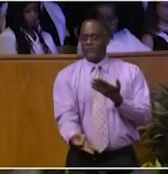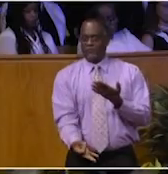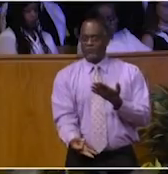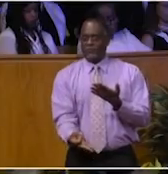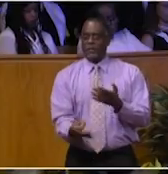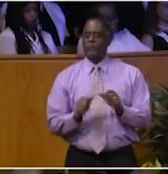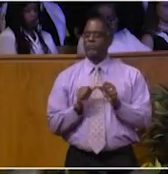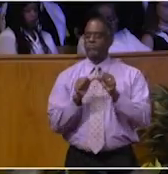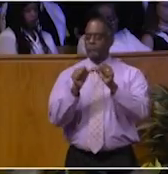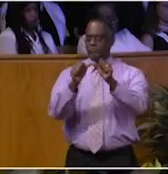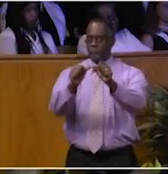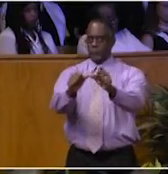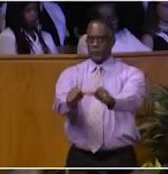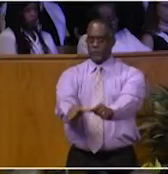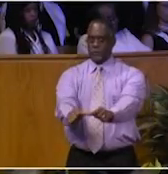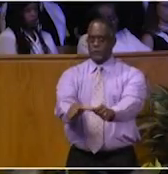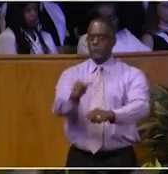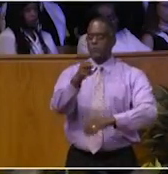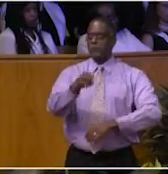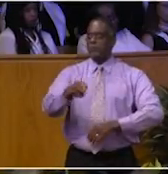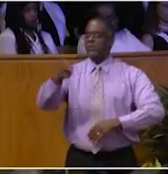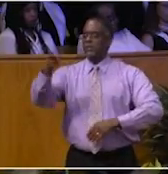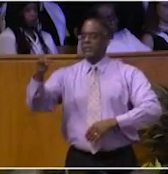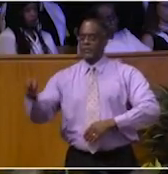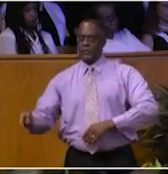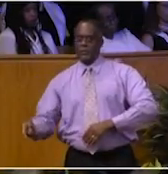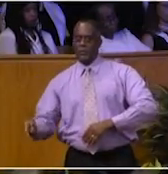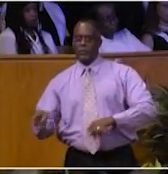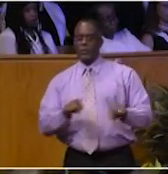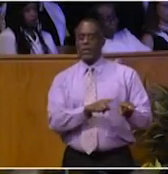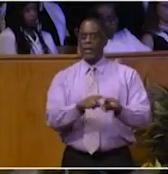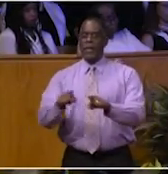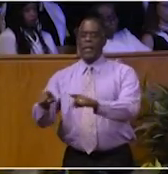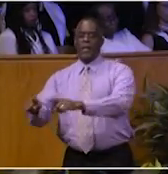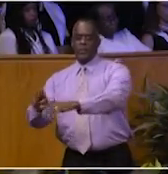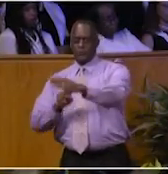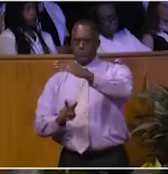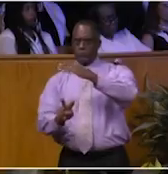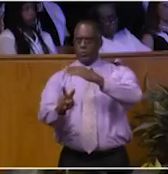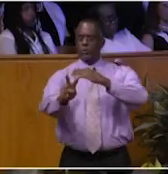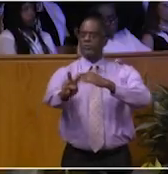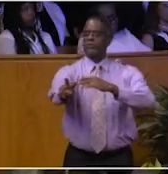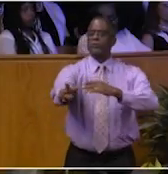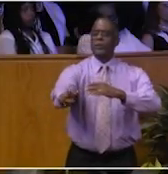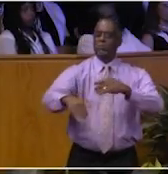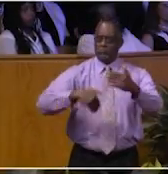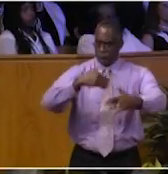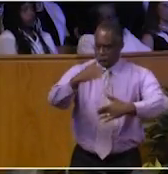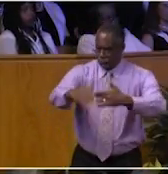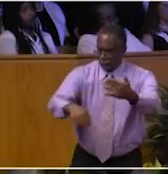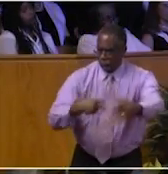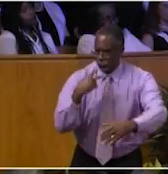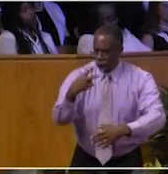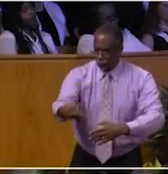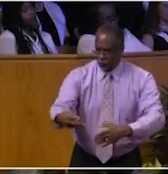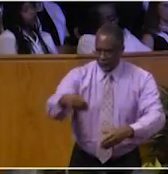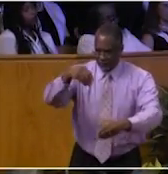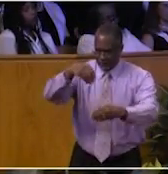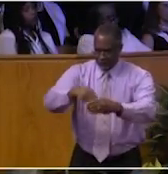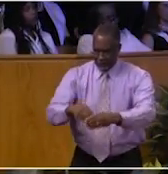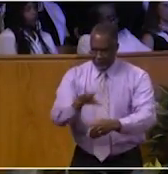sustain its historic position as a prophetic and progressive voice in the African American